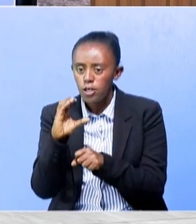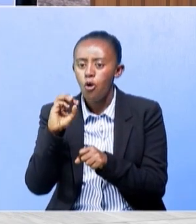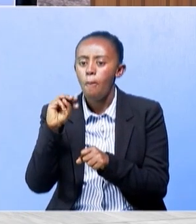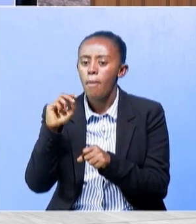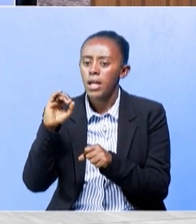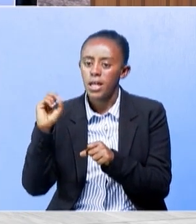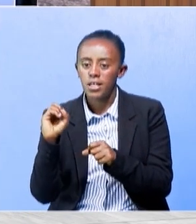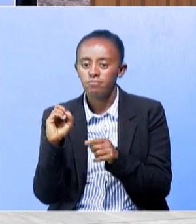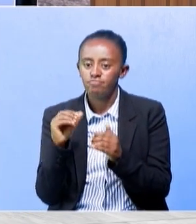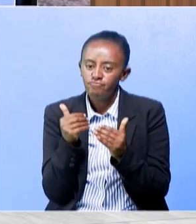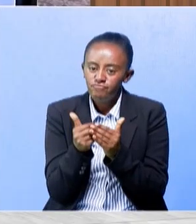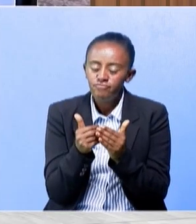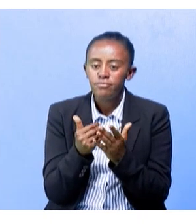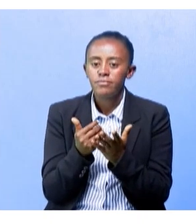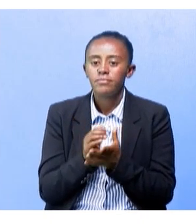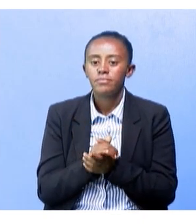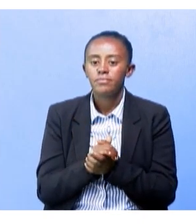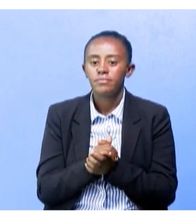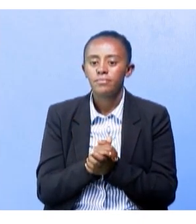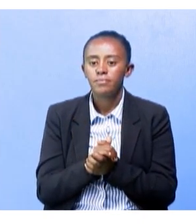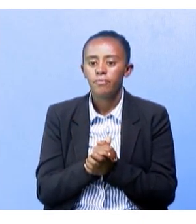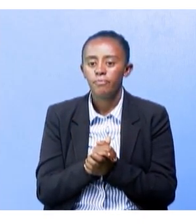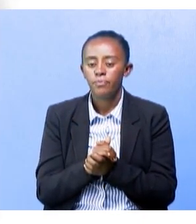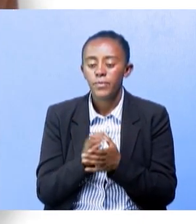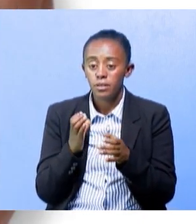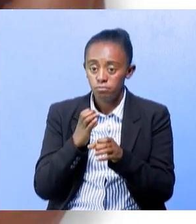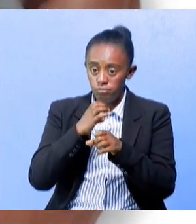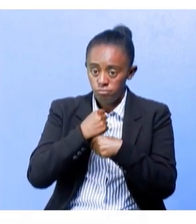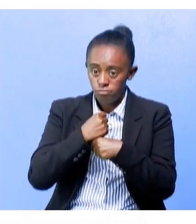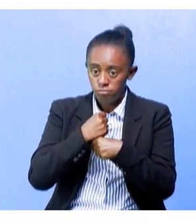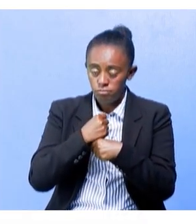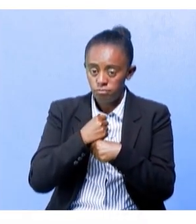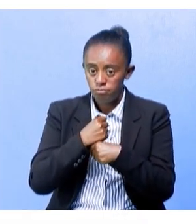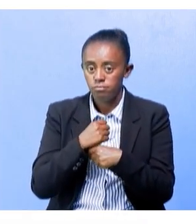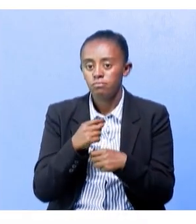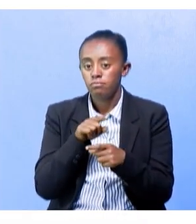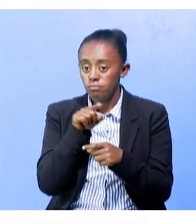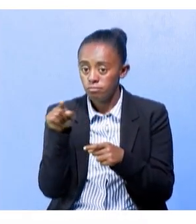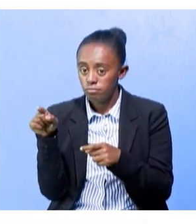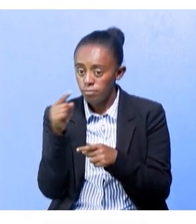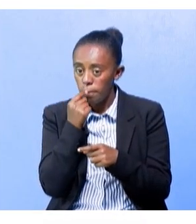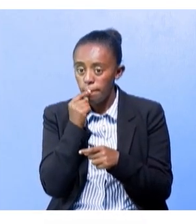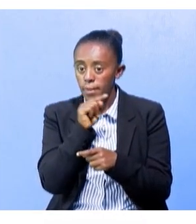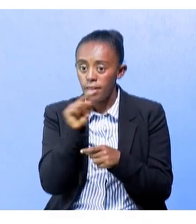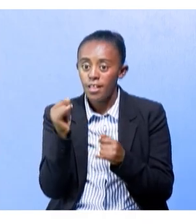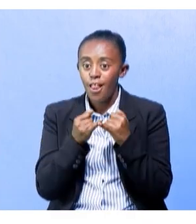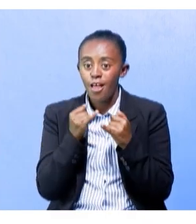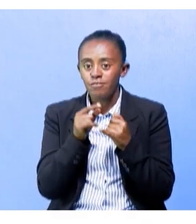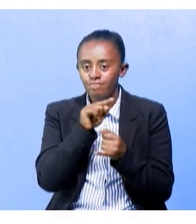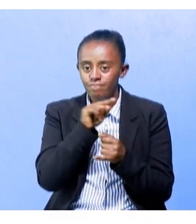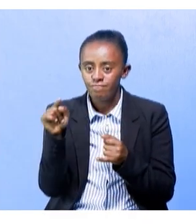companion. This one is just, here the underlined one on the last point